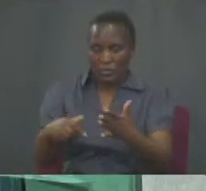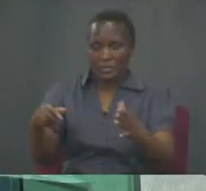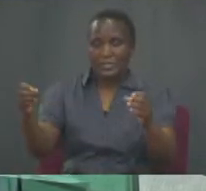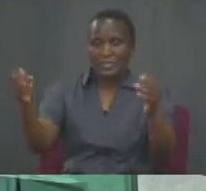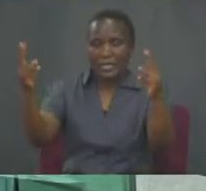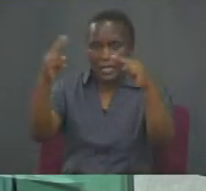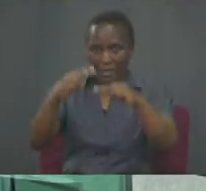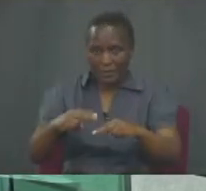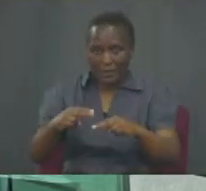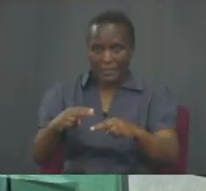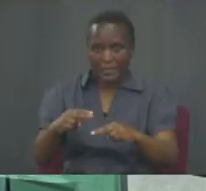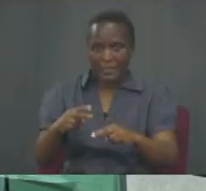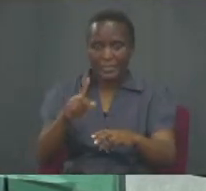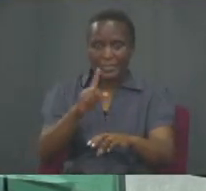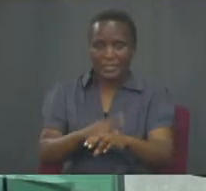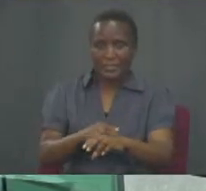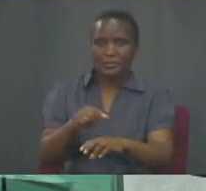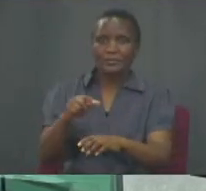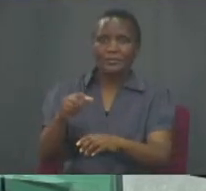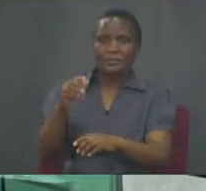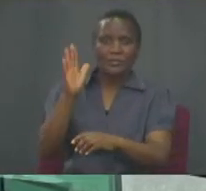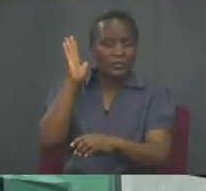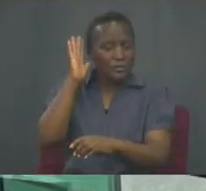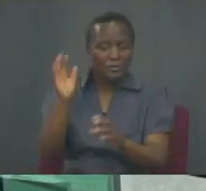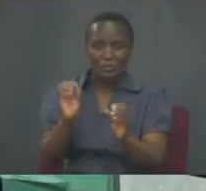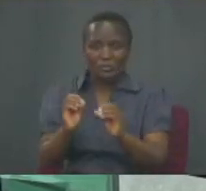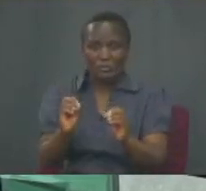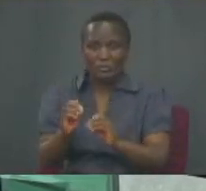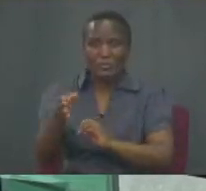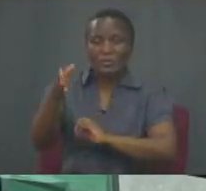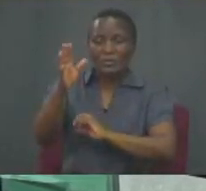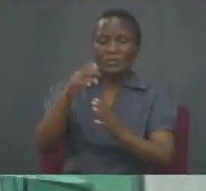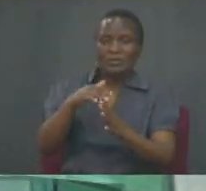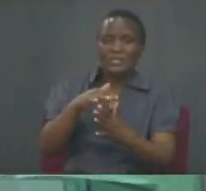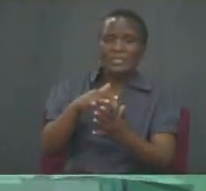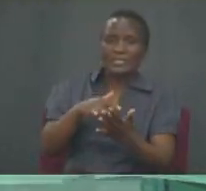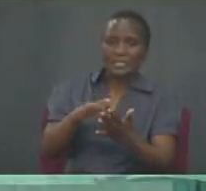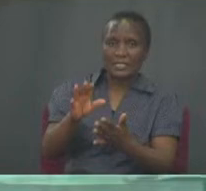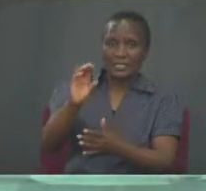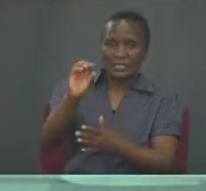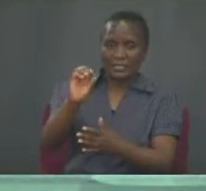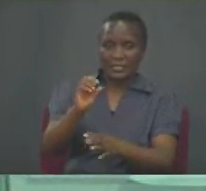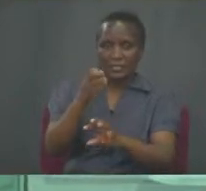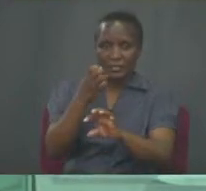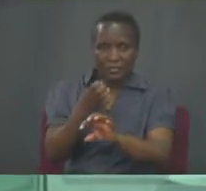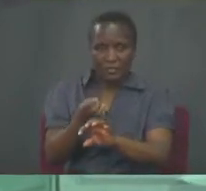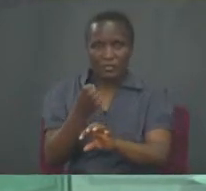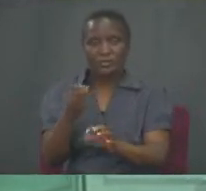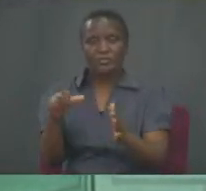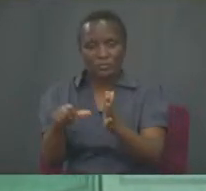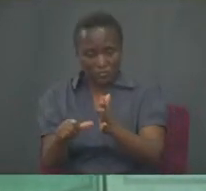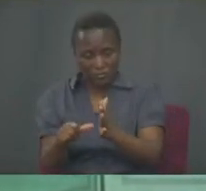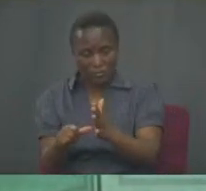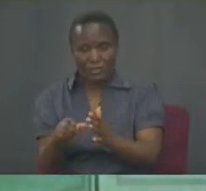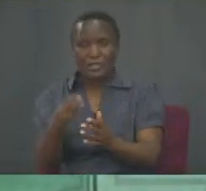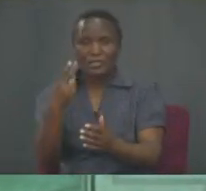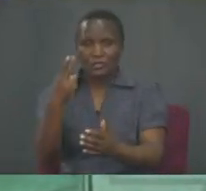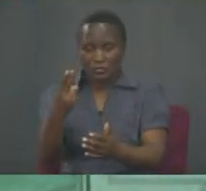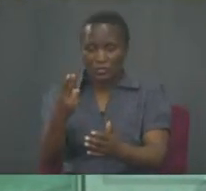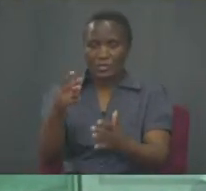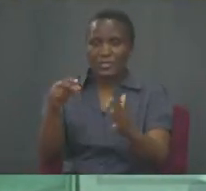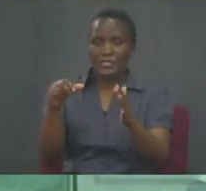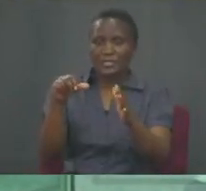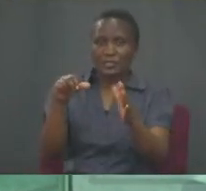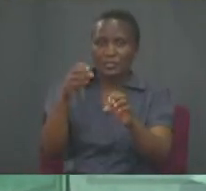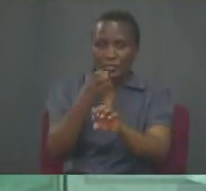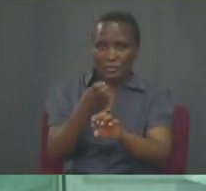1, verse 4. And God sent a storm. So there are two types of storms that come in anyone's life. The first one is